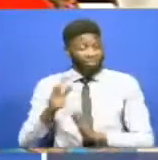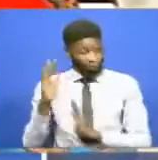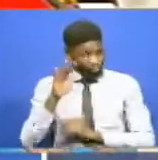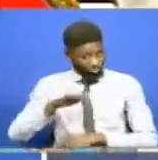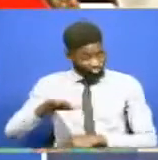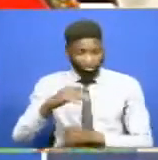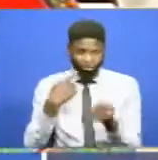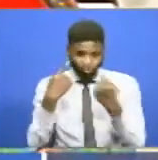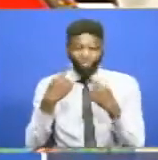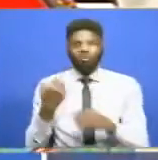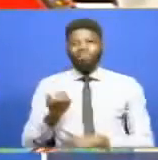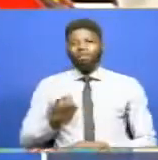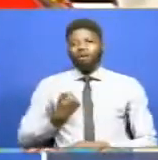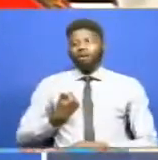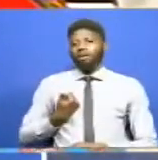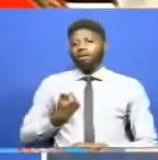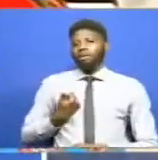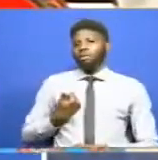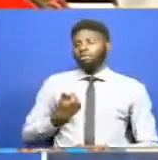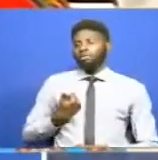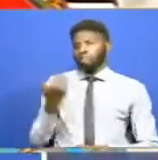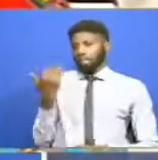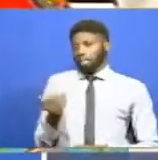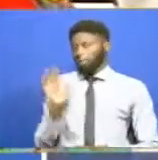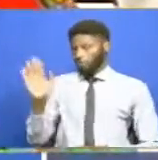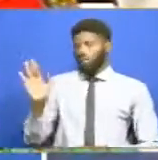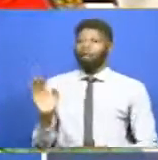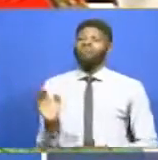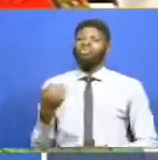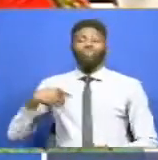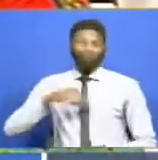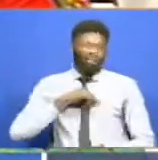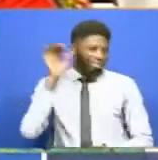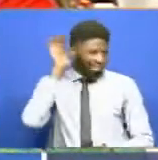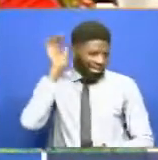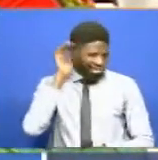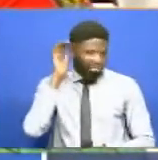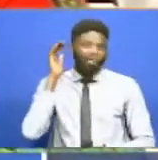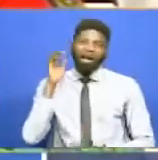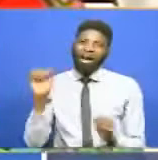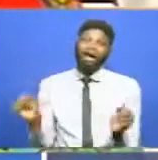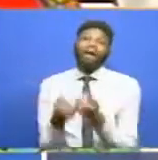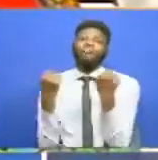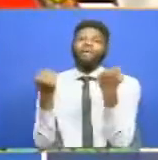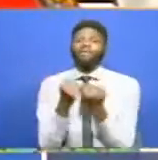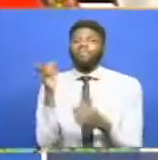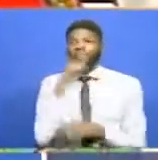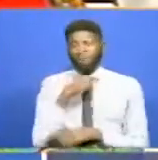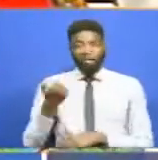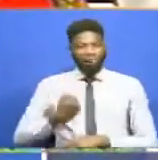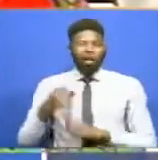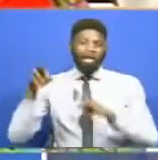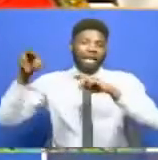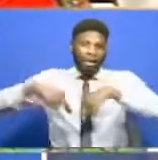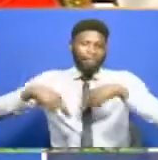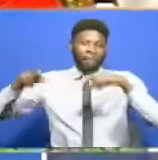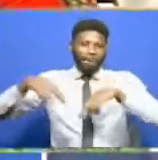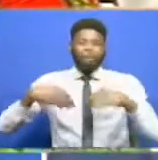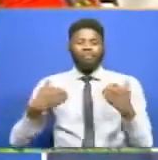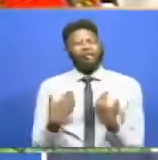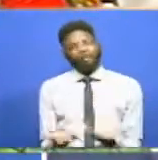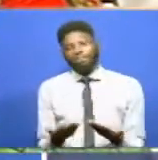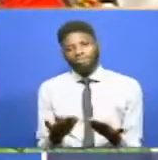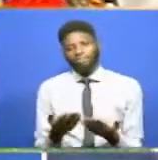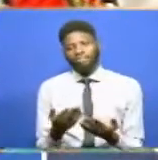in terms of the girl's health, so many, we've had cases of girls being defiled. So it's